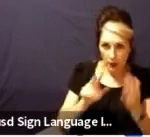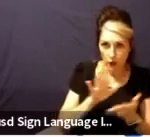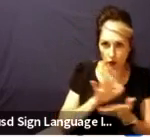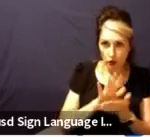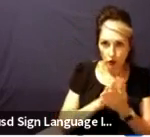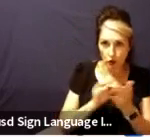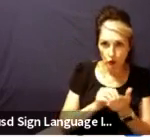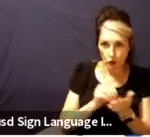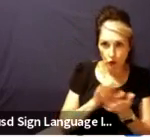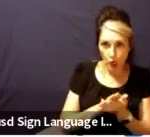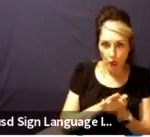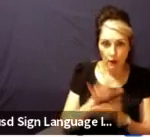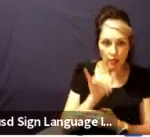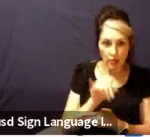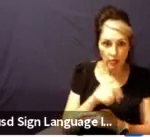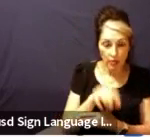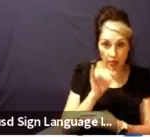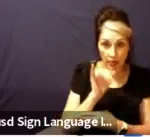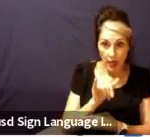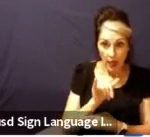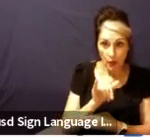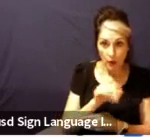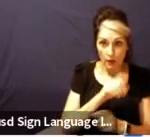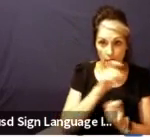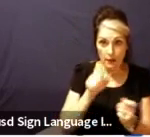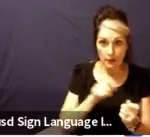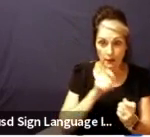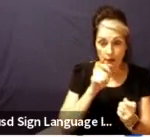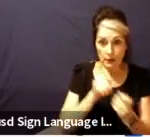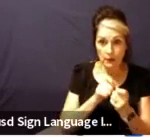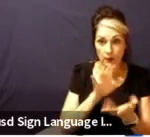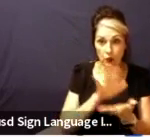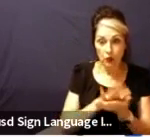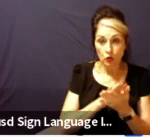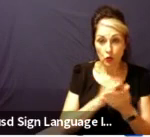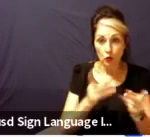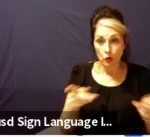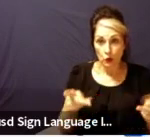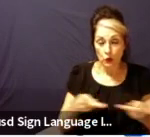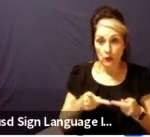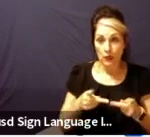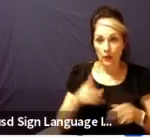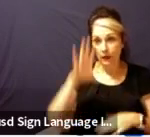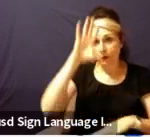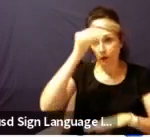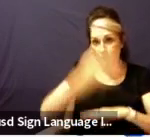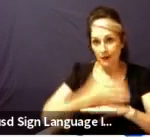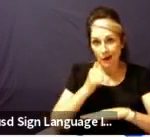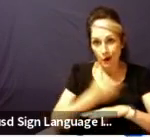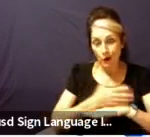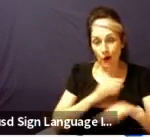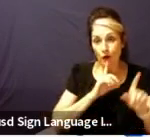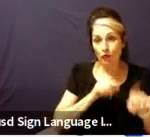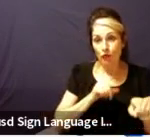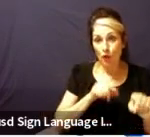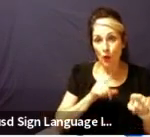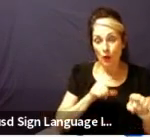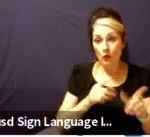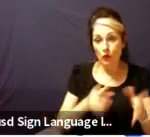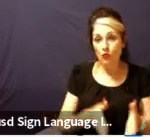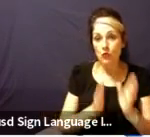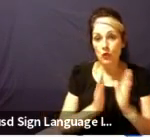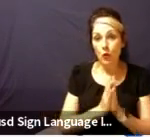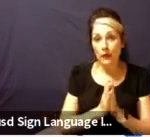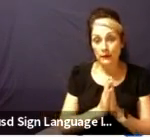documents. These documents are what that particular school site that your son or daughter is attending requests that